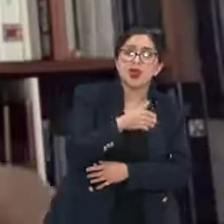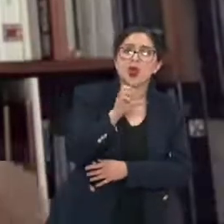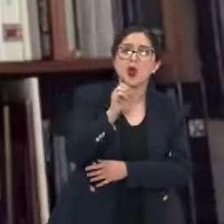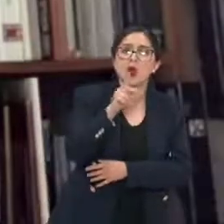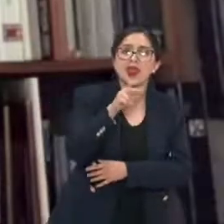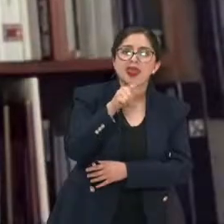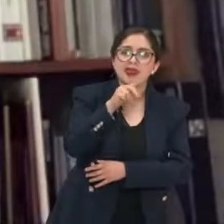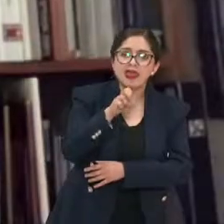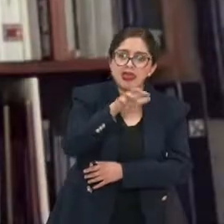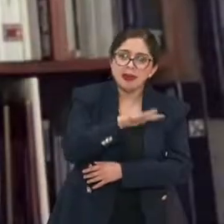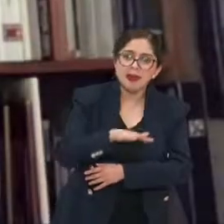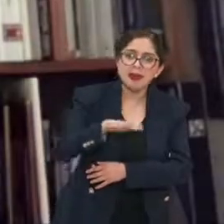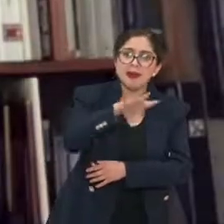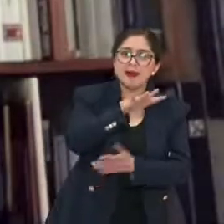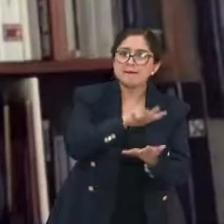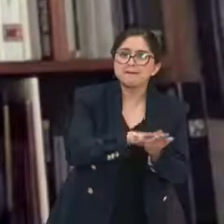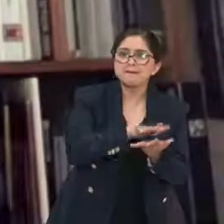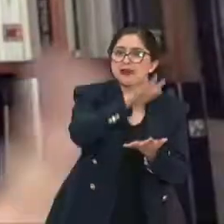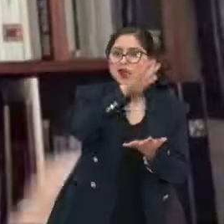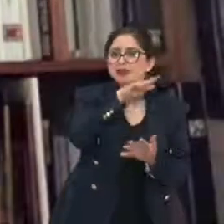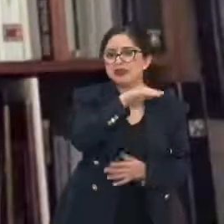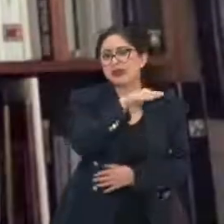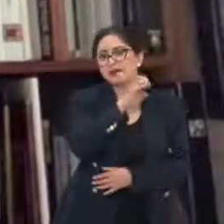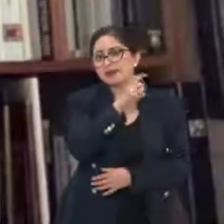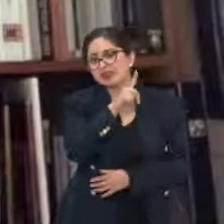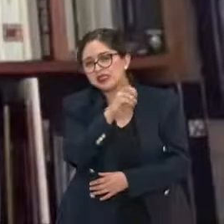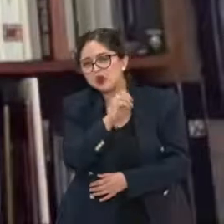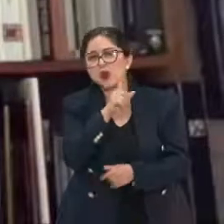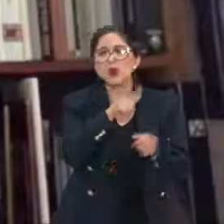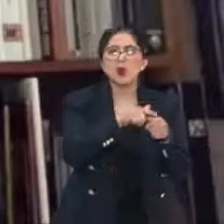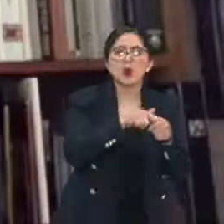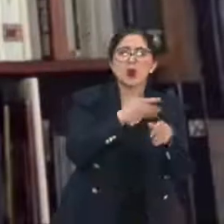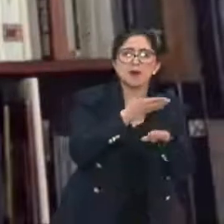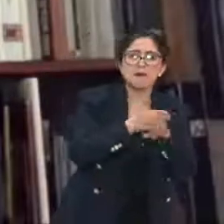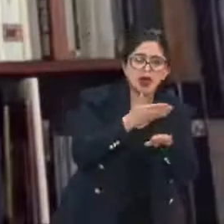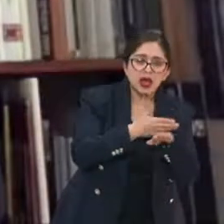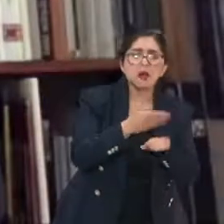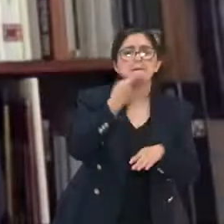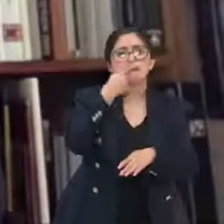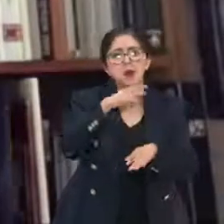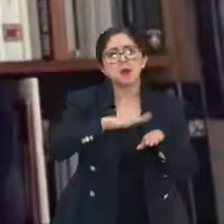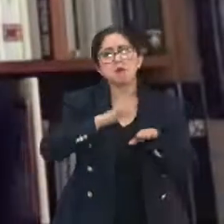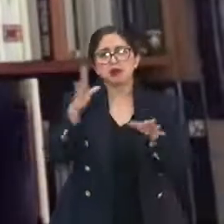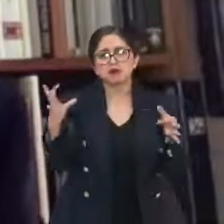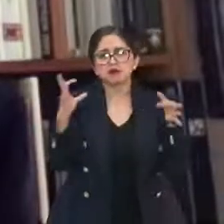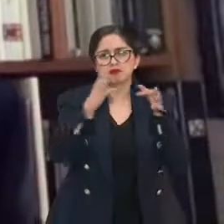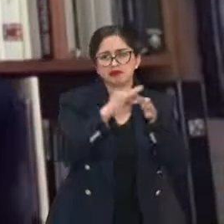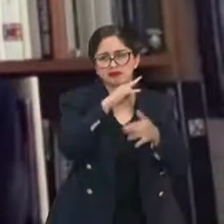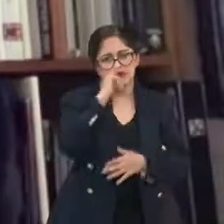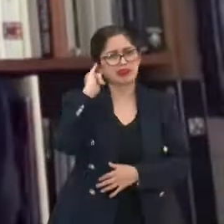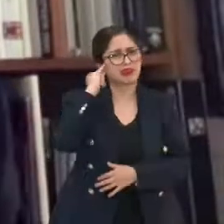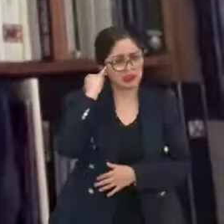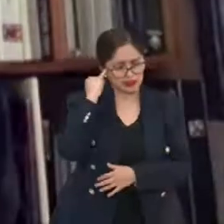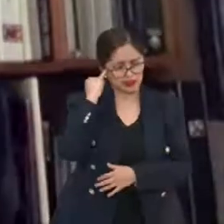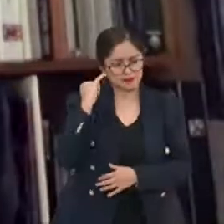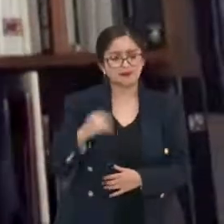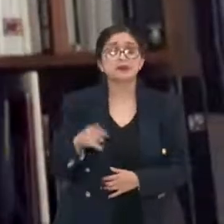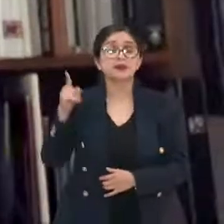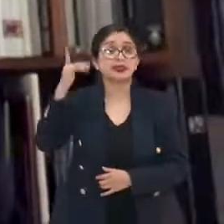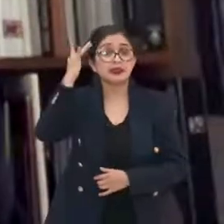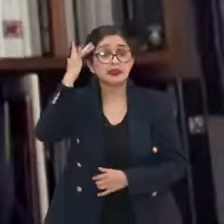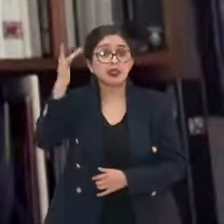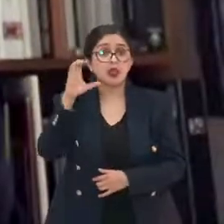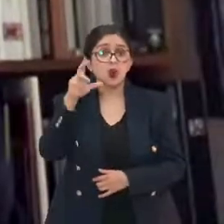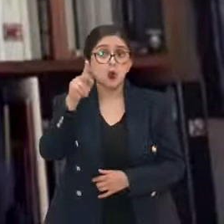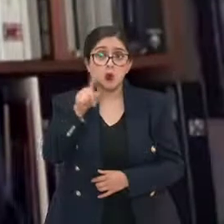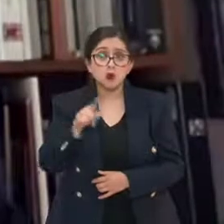the Andes, and the eastern part is mestizo, white, but huge indigenous migration. Santa